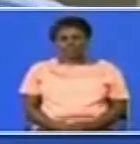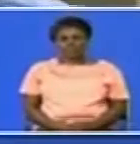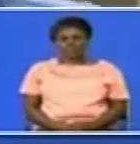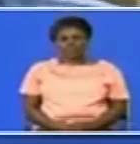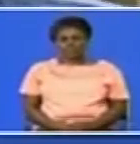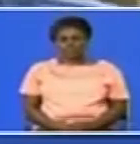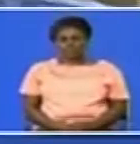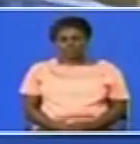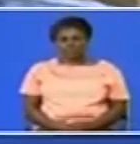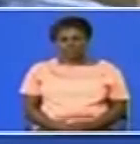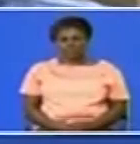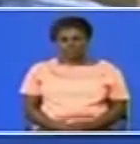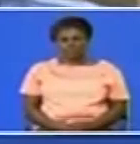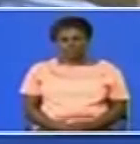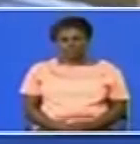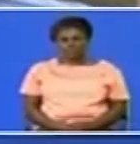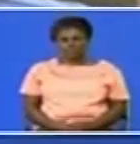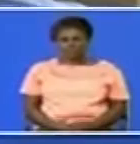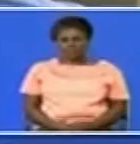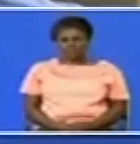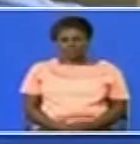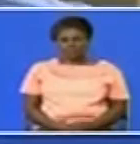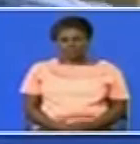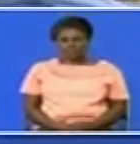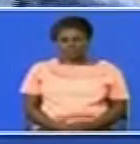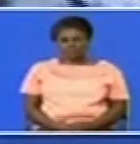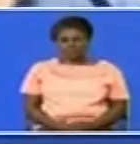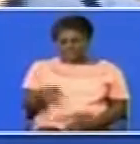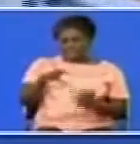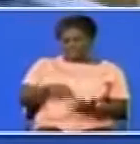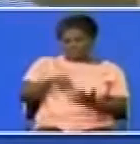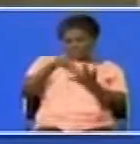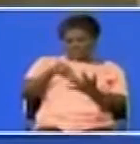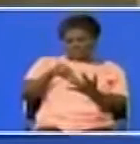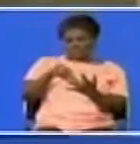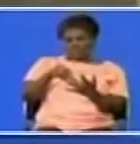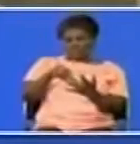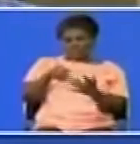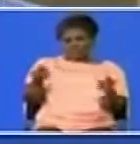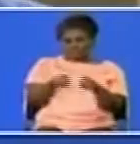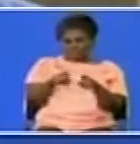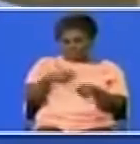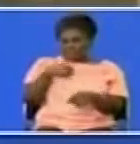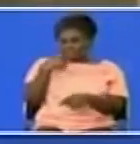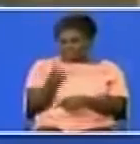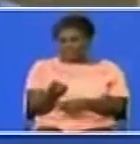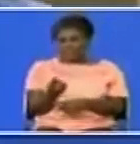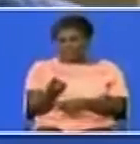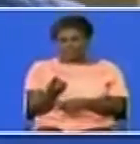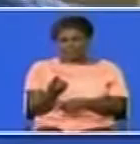and back nine was exceptional. I made four birdies and managed to save par when I had to,